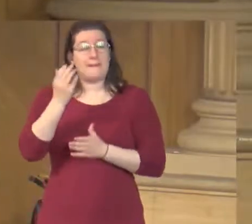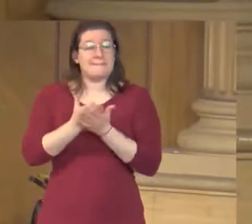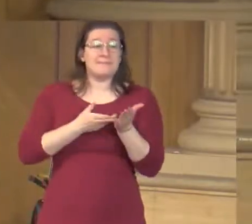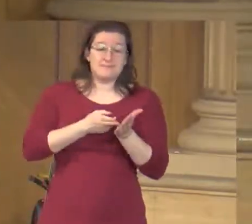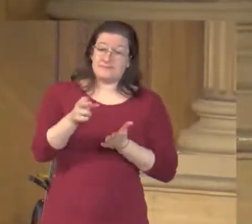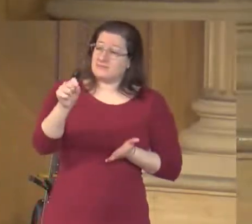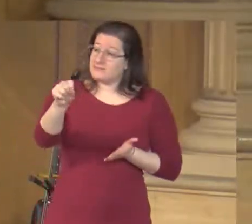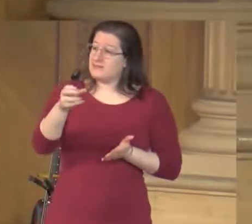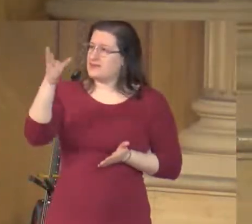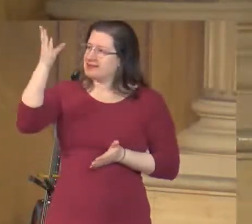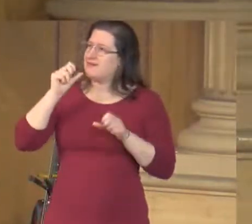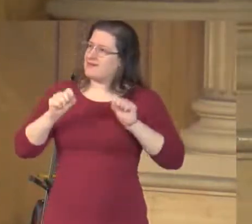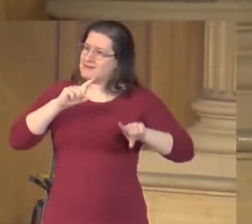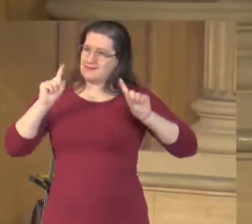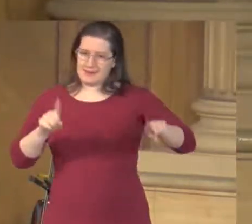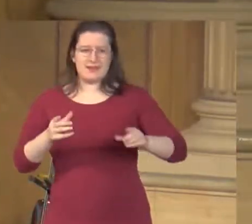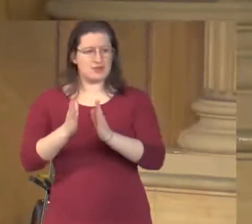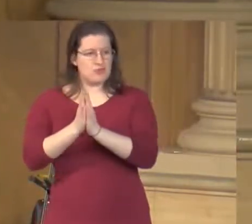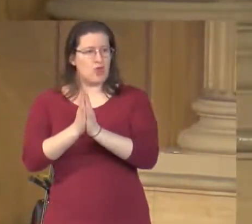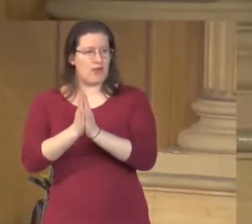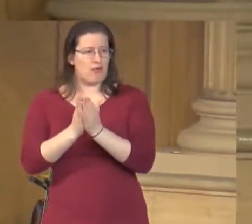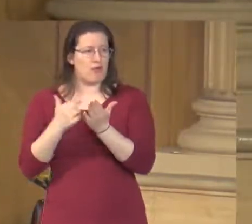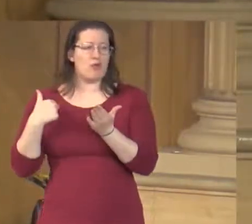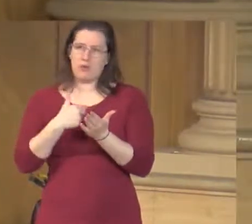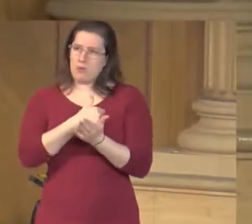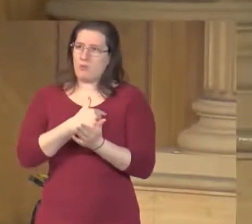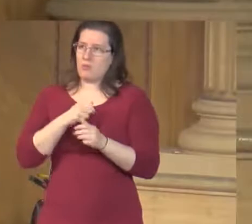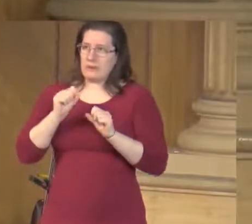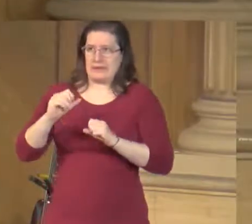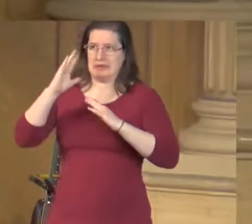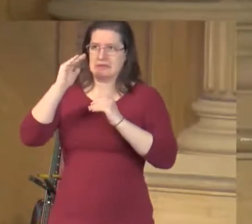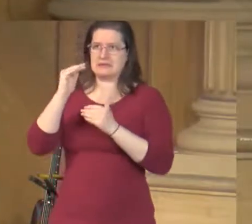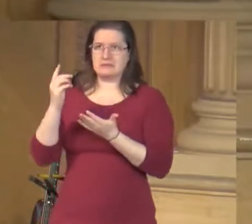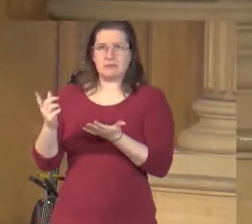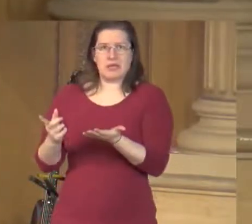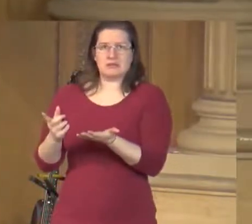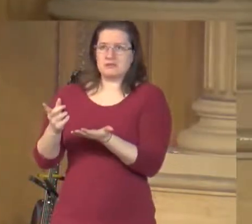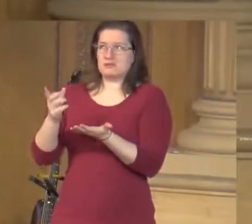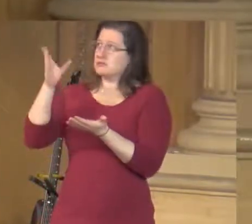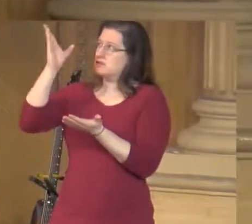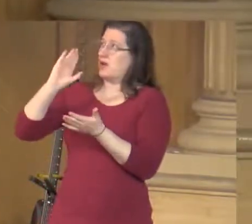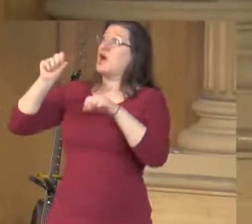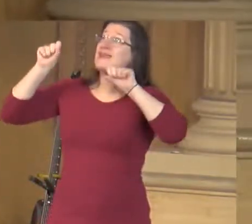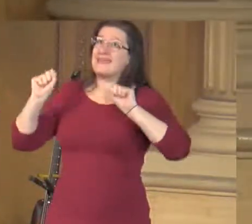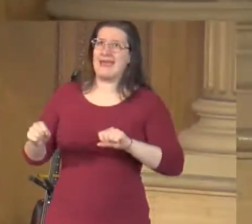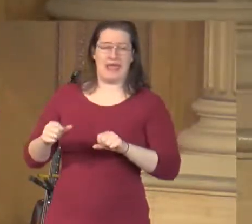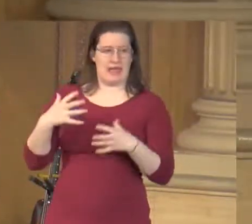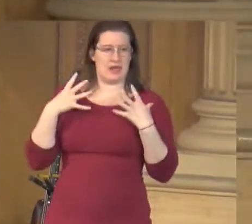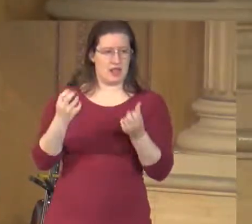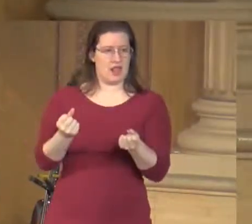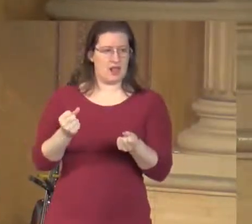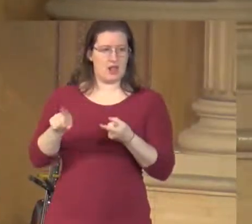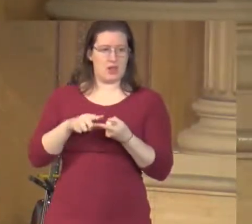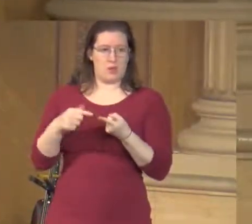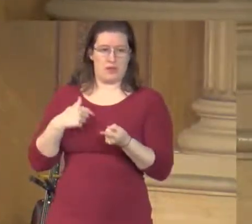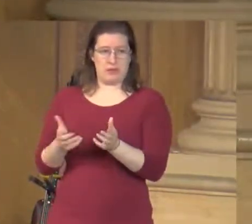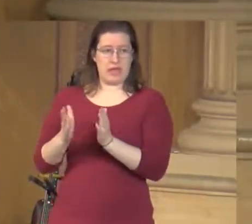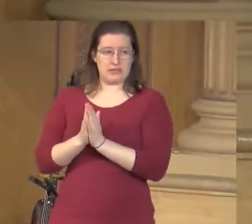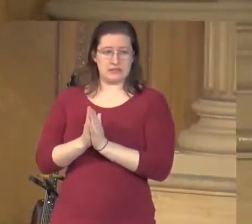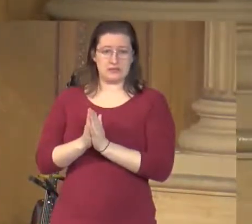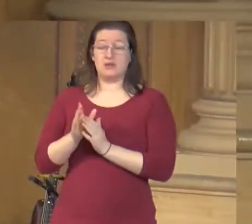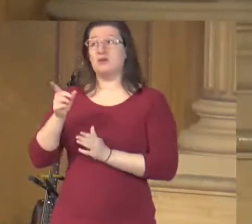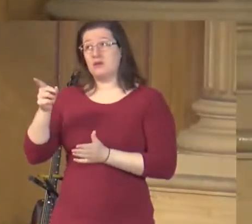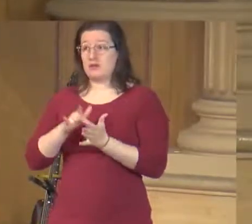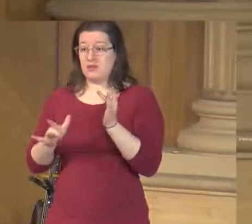answer prayers, so God can and does heal when we ask him to at times. The Bible does teach the principle of sowing and